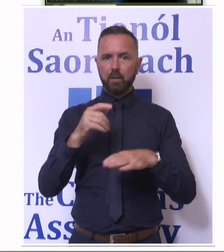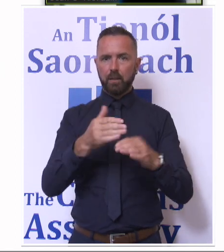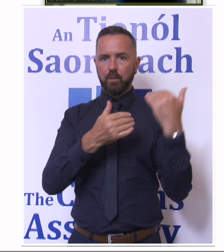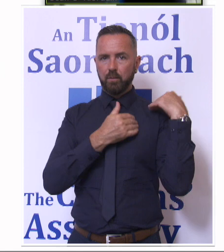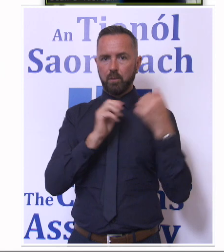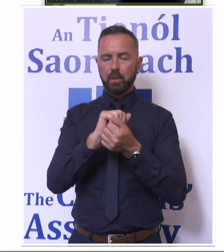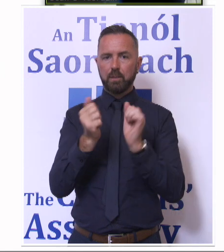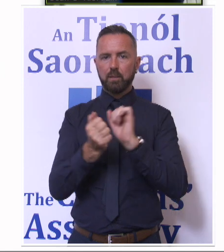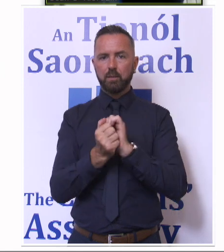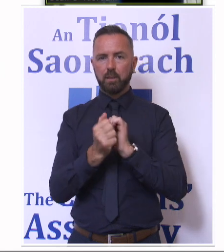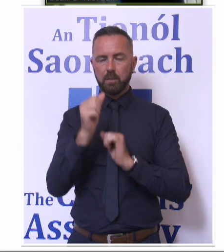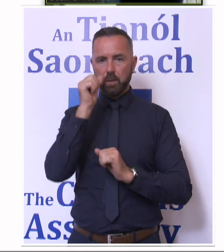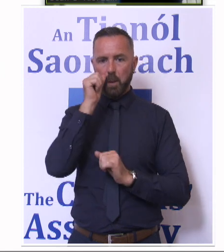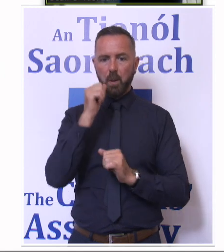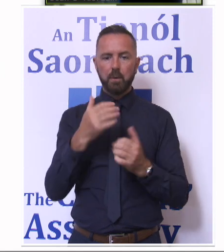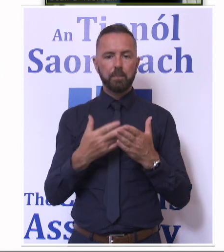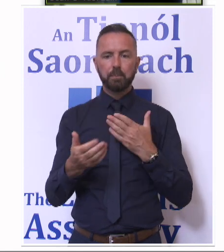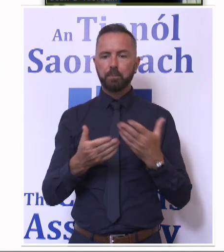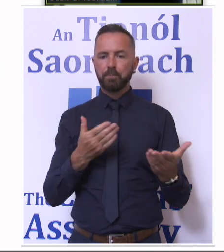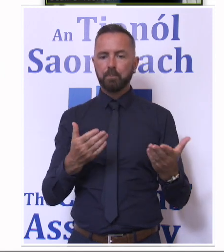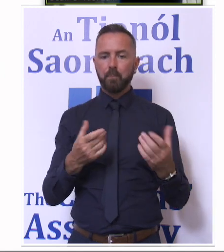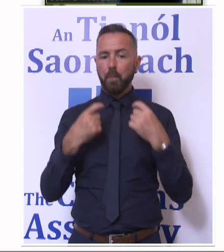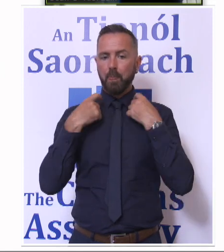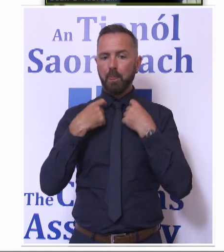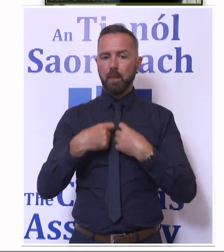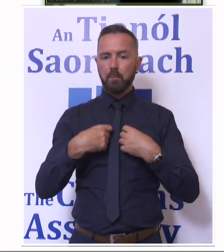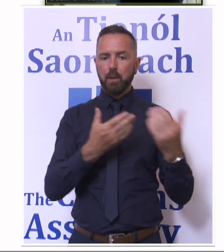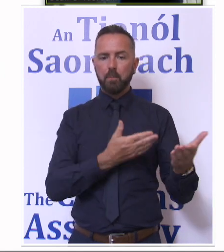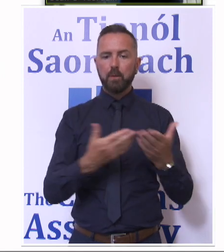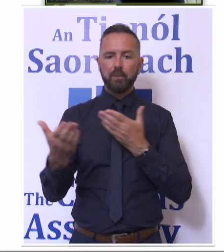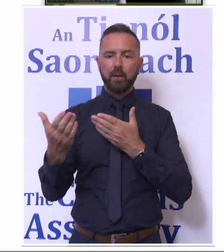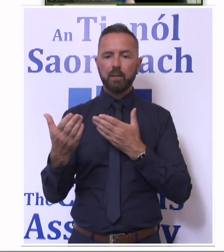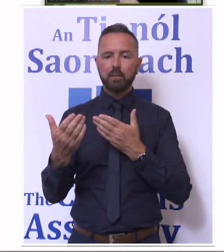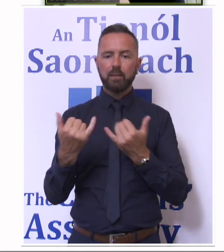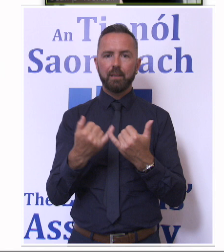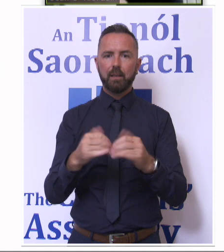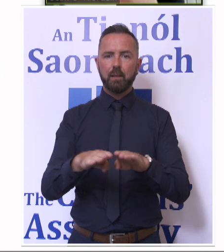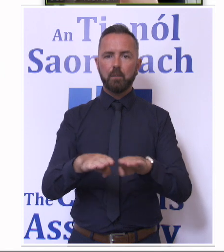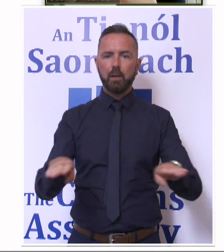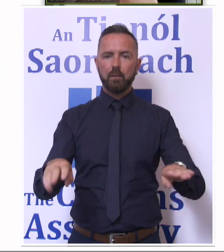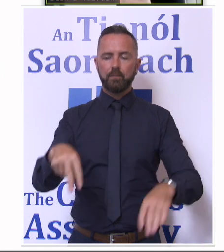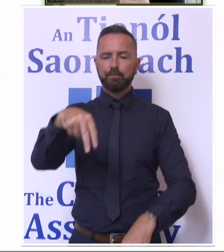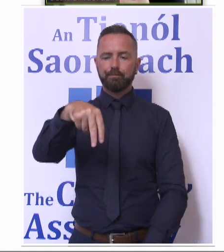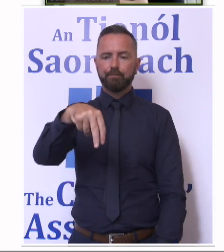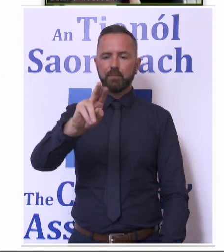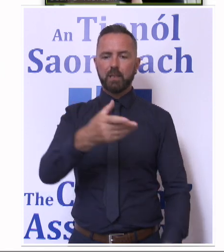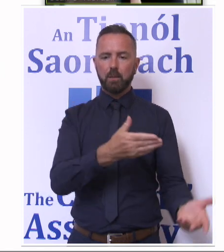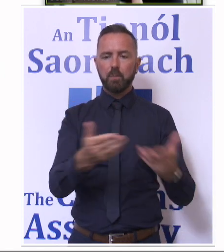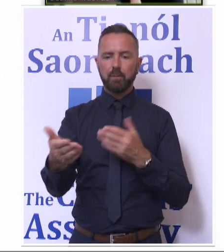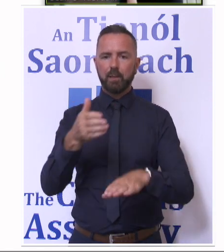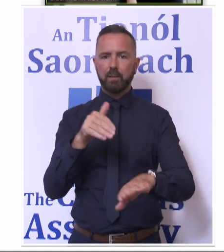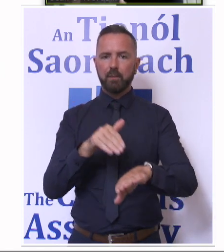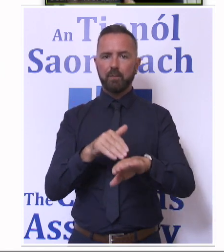that they underpin, is that mayors provide a platform through which delivering effective